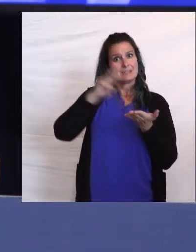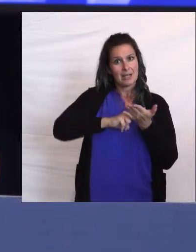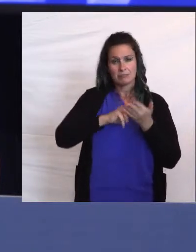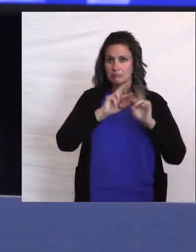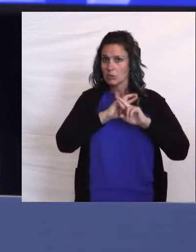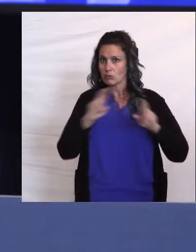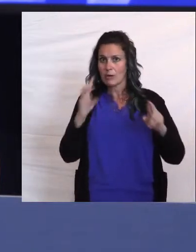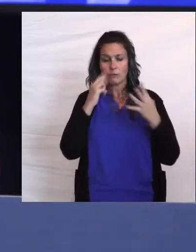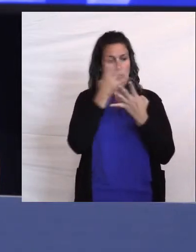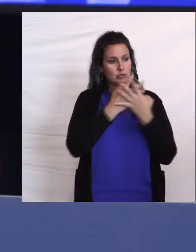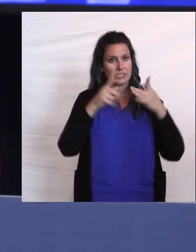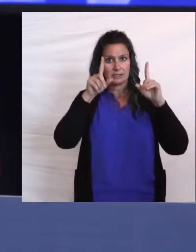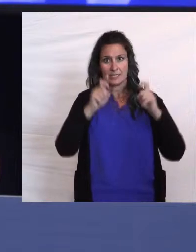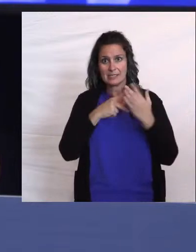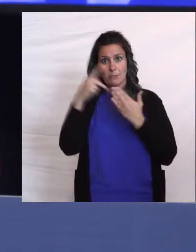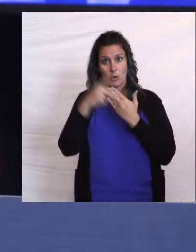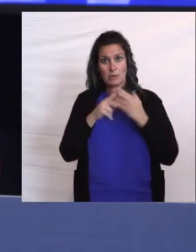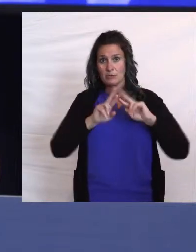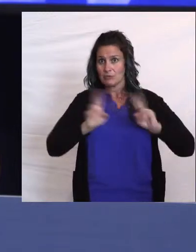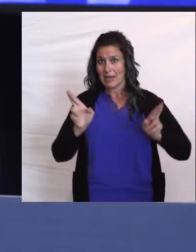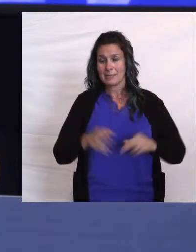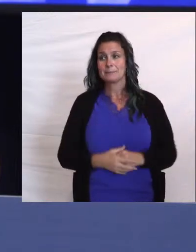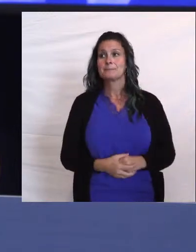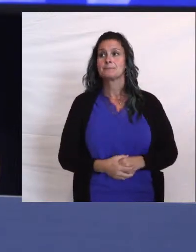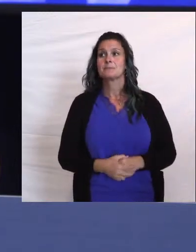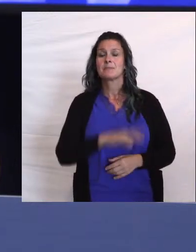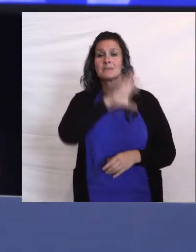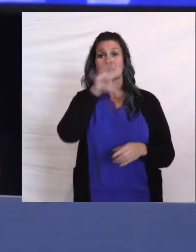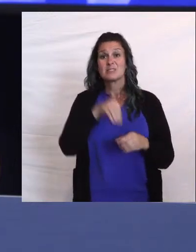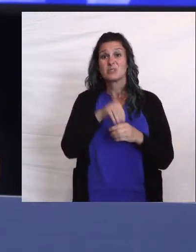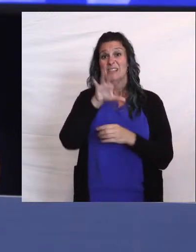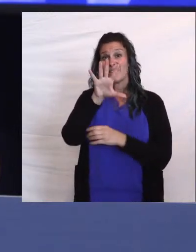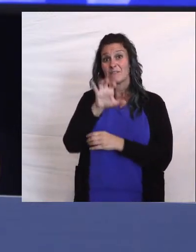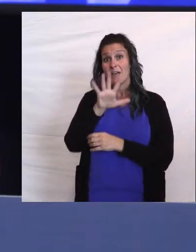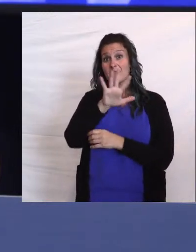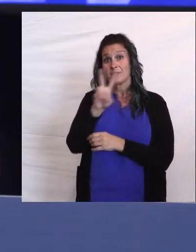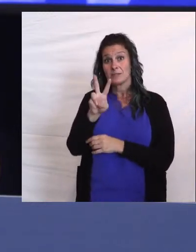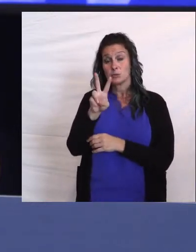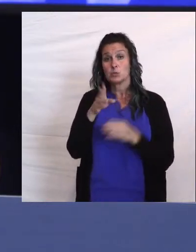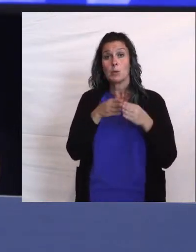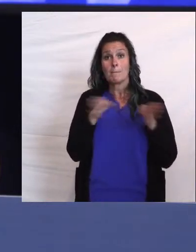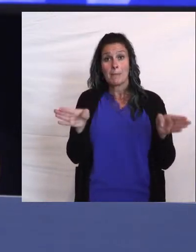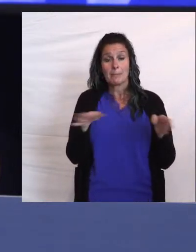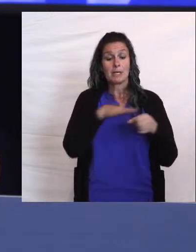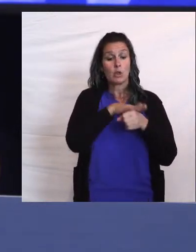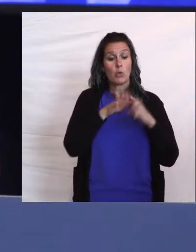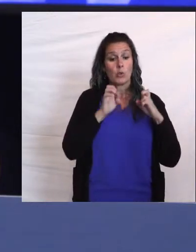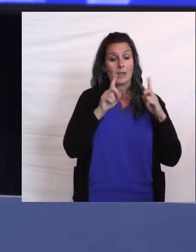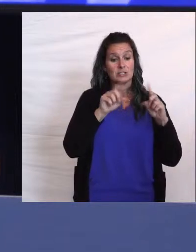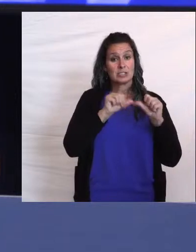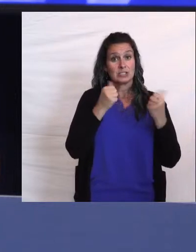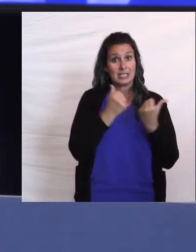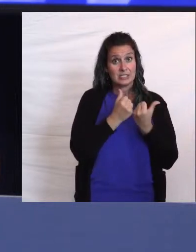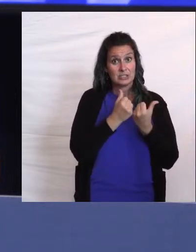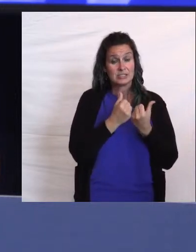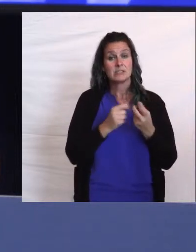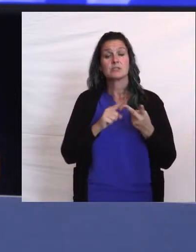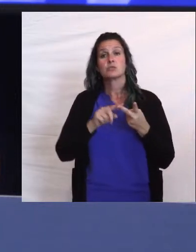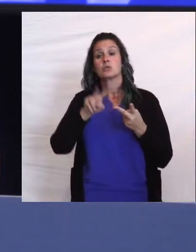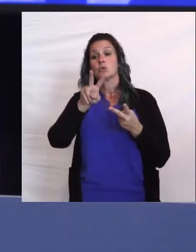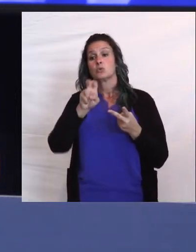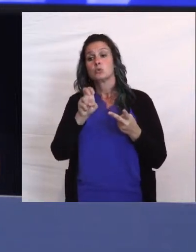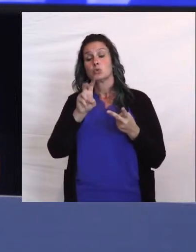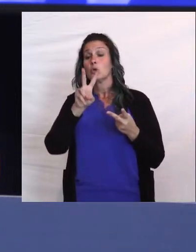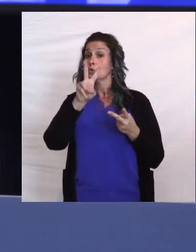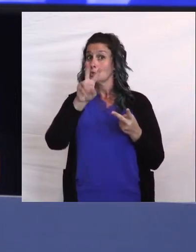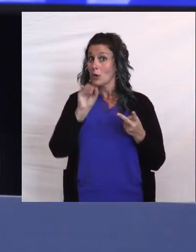the screening testing program. This covers 552 public local education agencies,